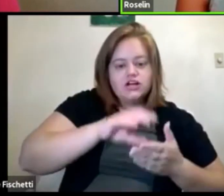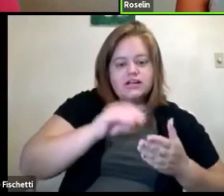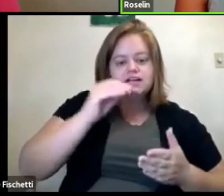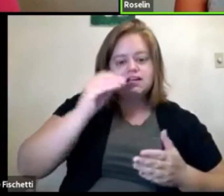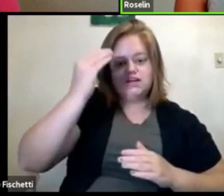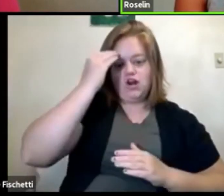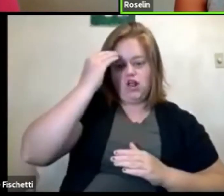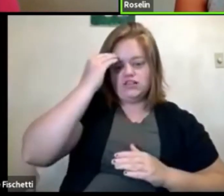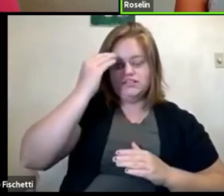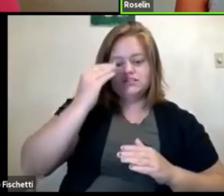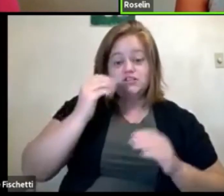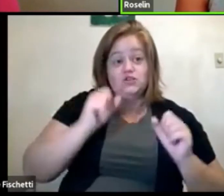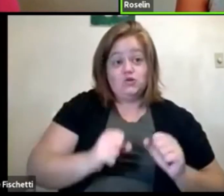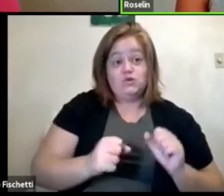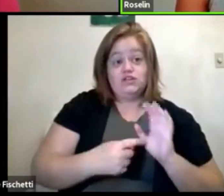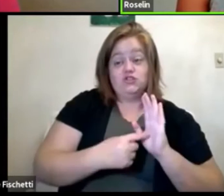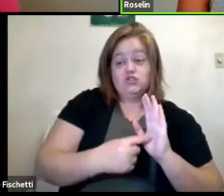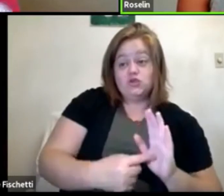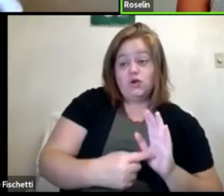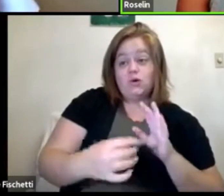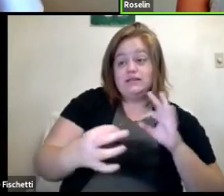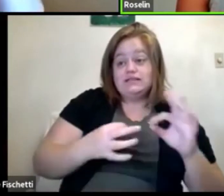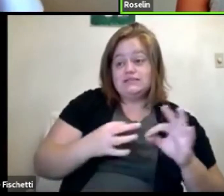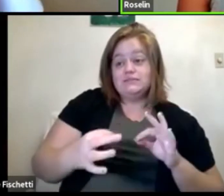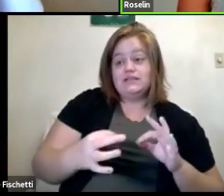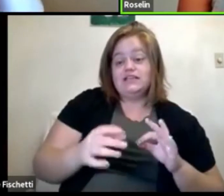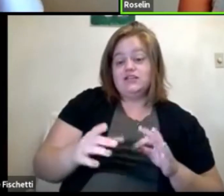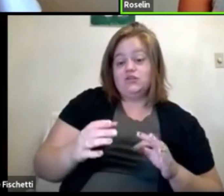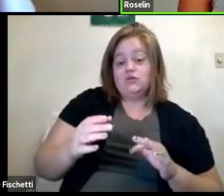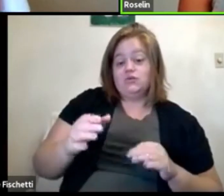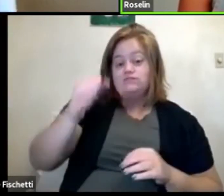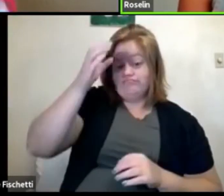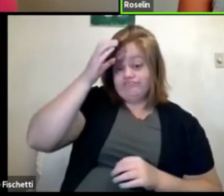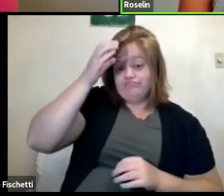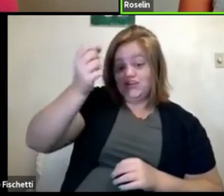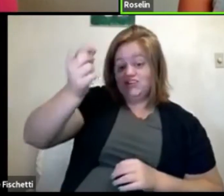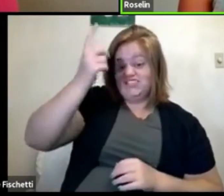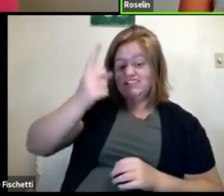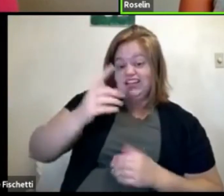and show how much you know, that's what is going to set you apart.